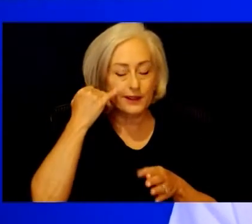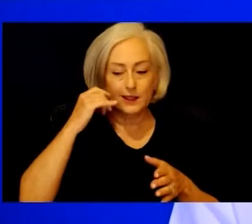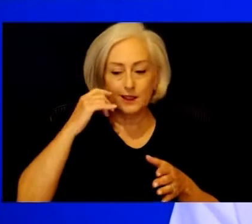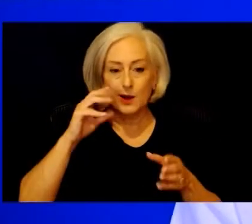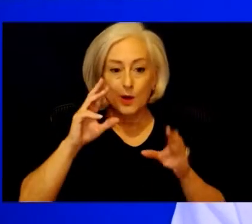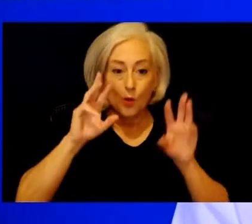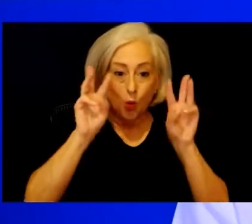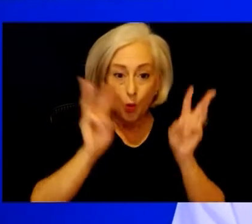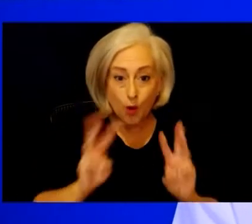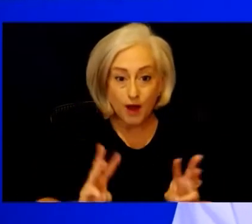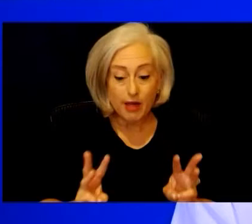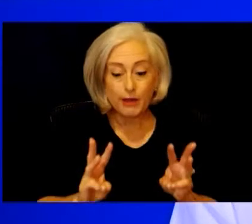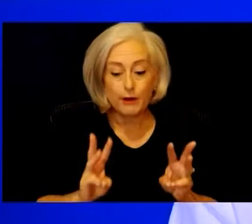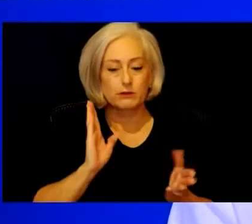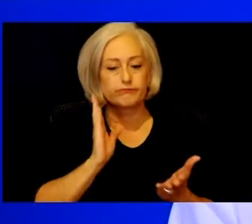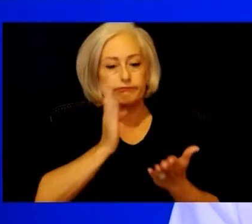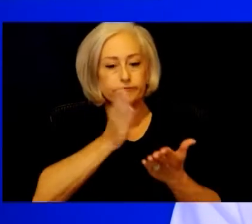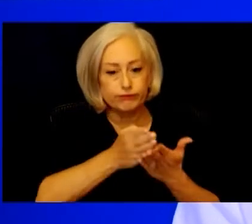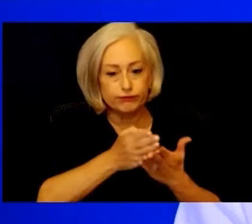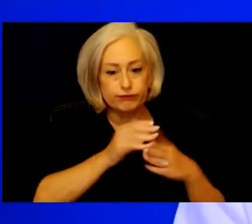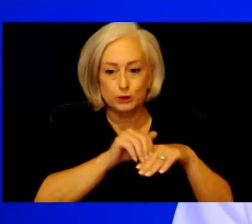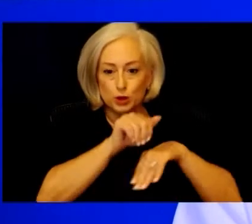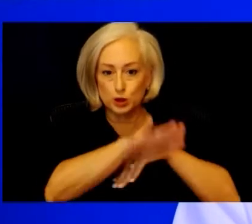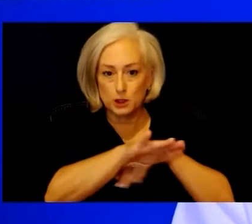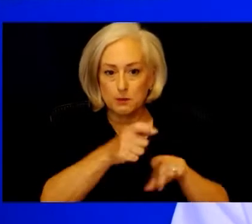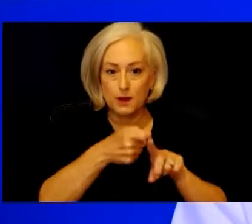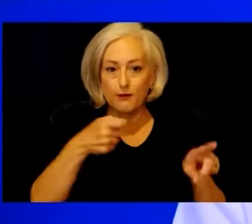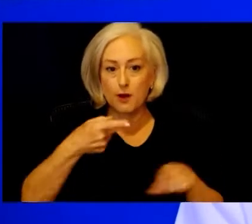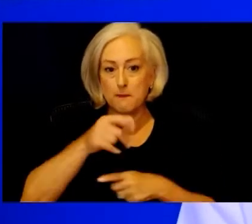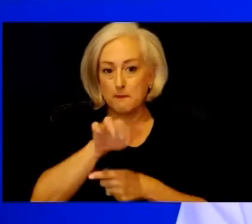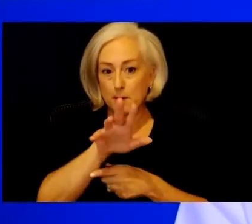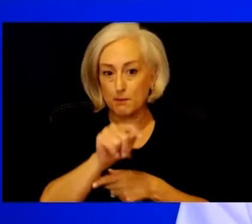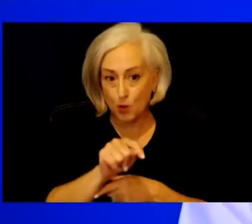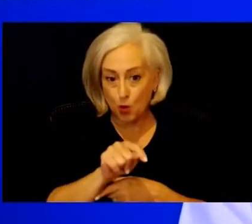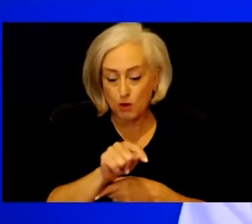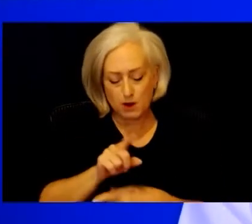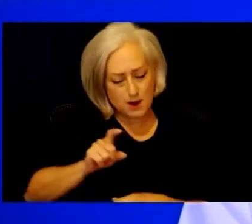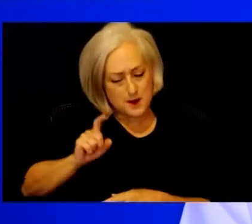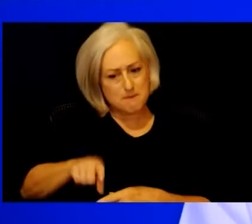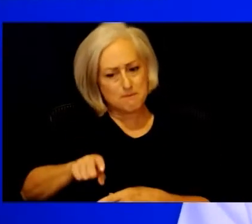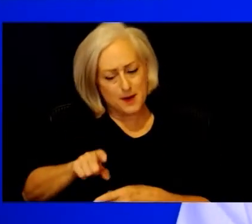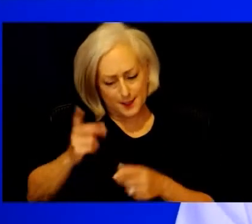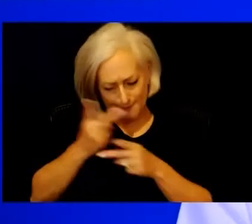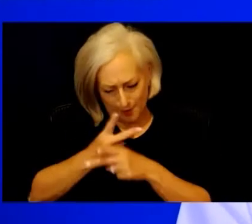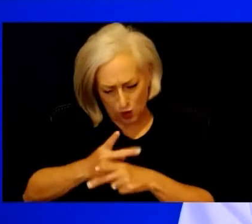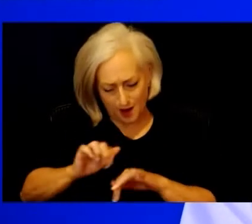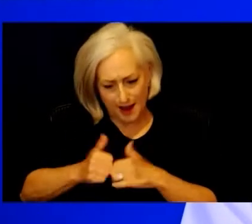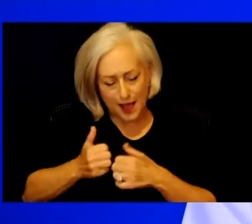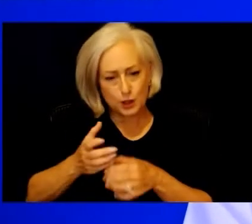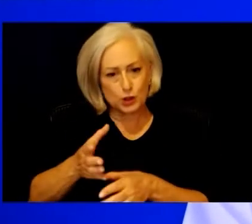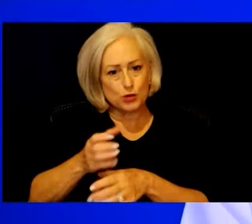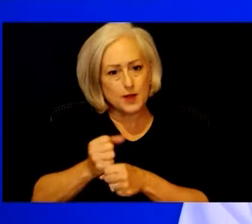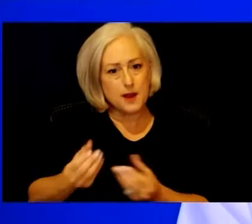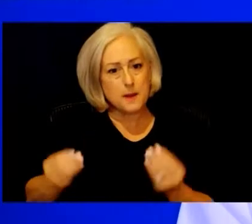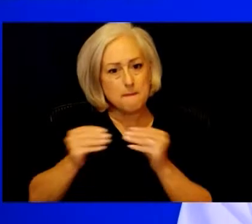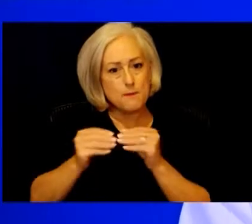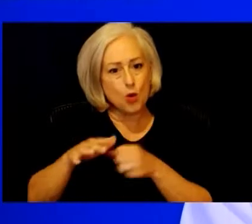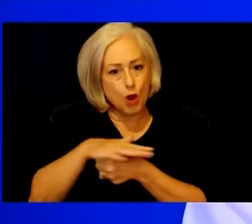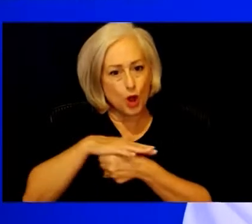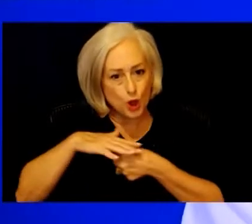to getting supplies that we need. And certainly locally, we're shifting from this sort of previous strategy